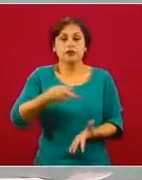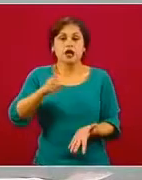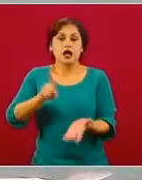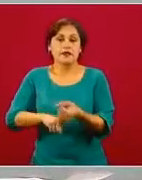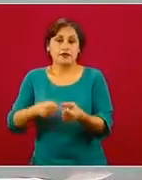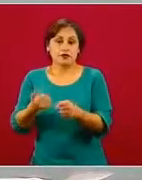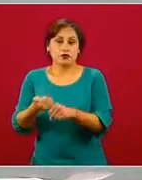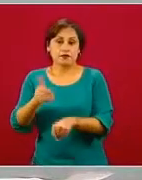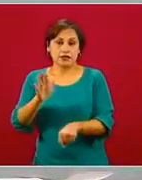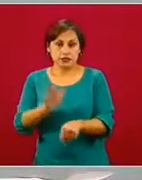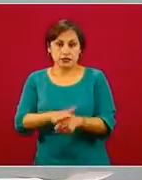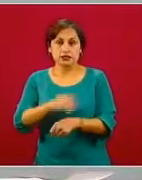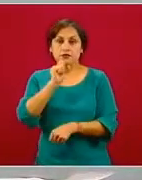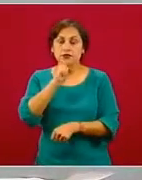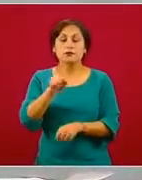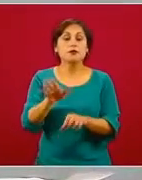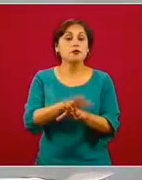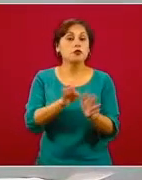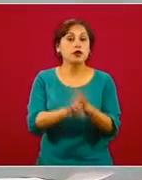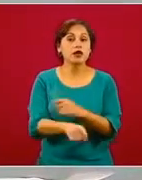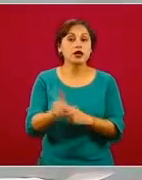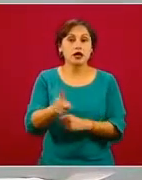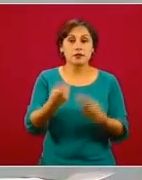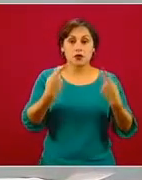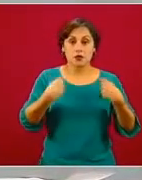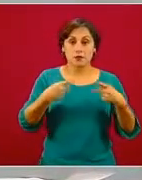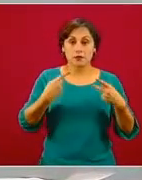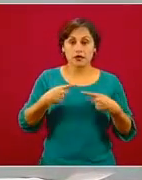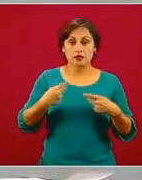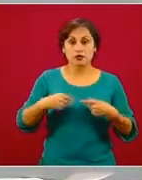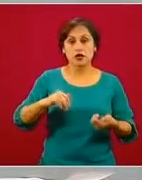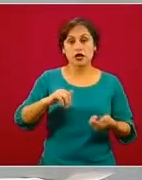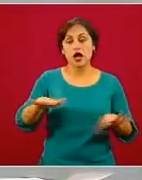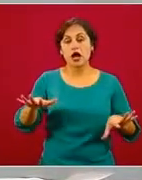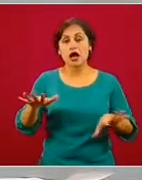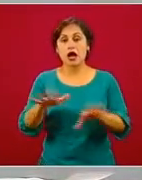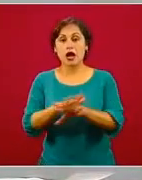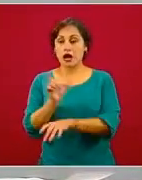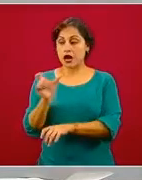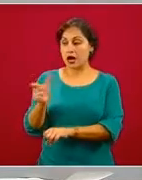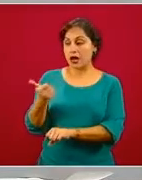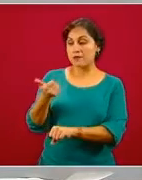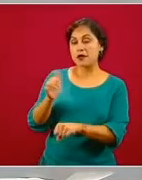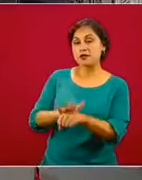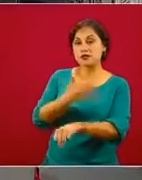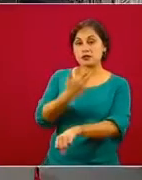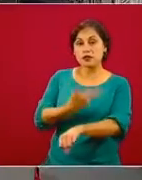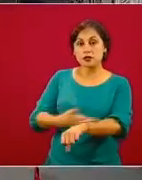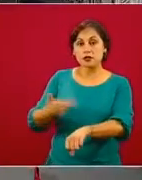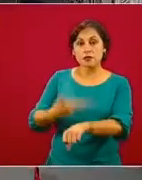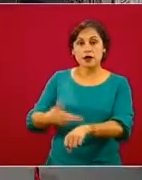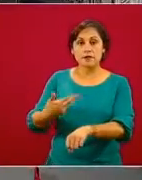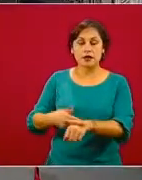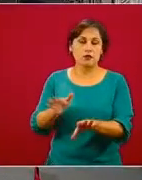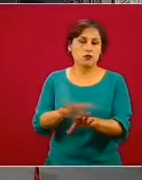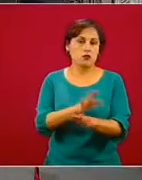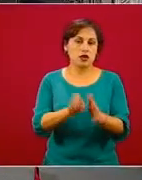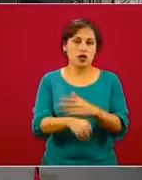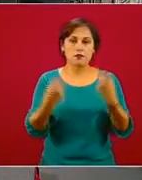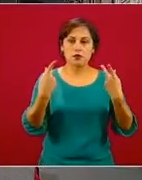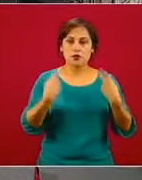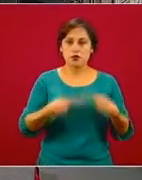And yes, we have more work to do in that front. For example, relating to